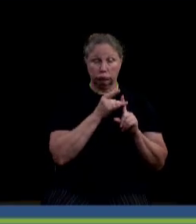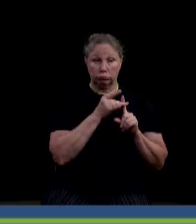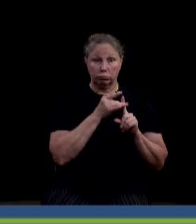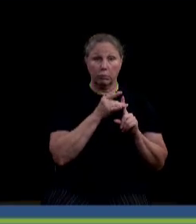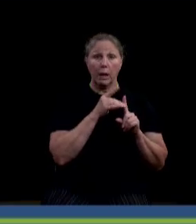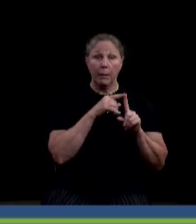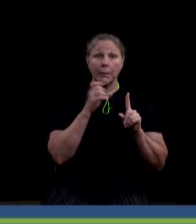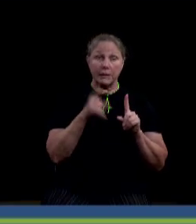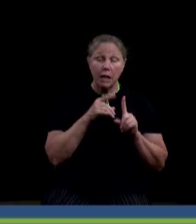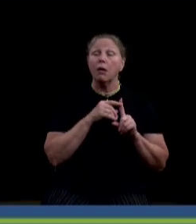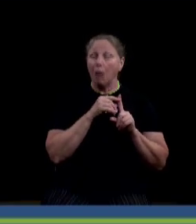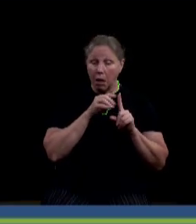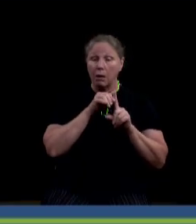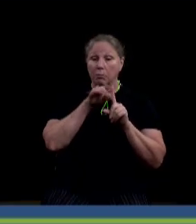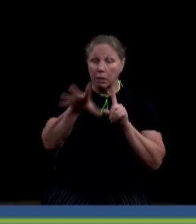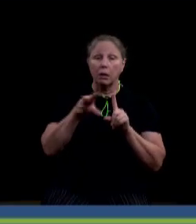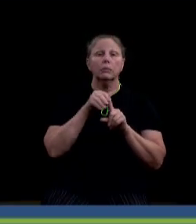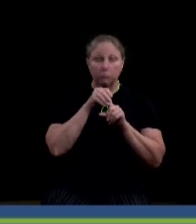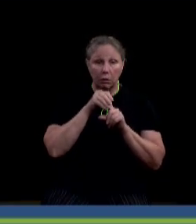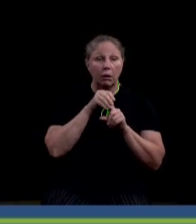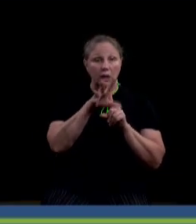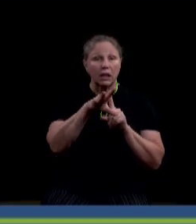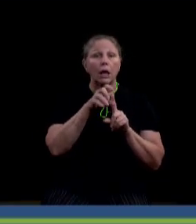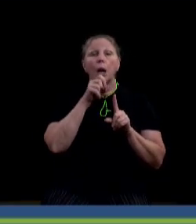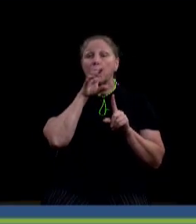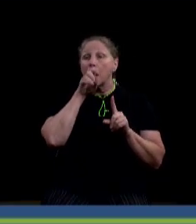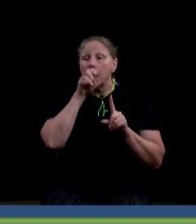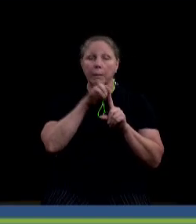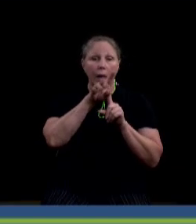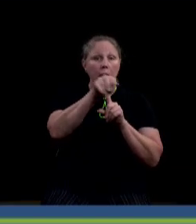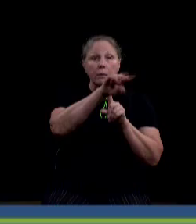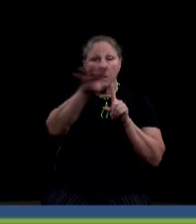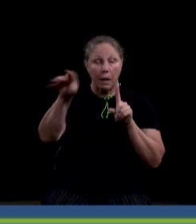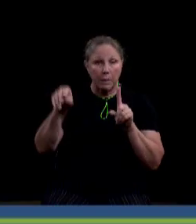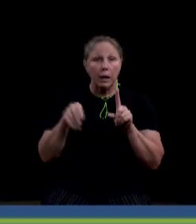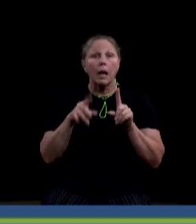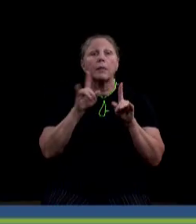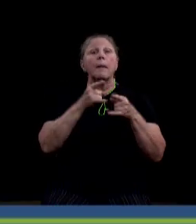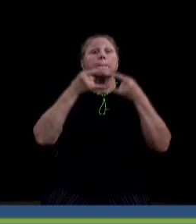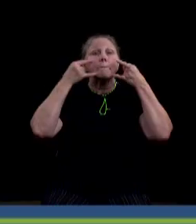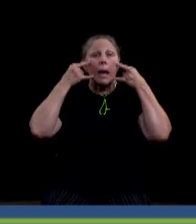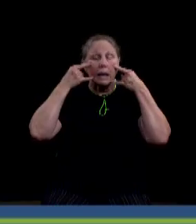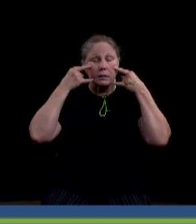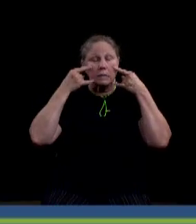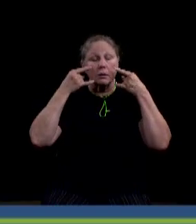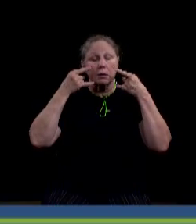the benefit of wearing a mask has its major effect.